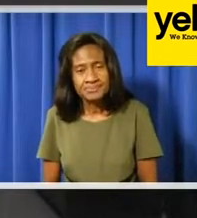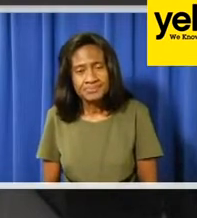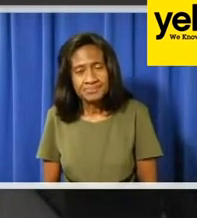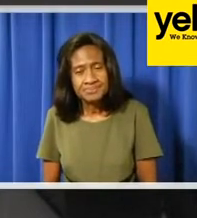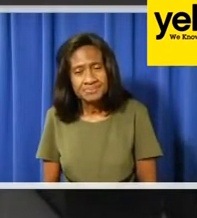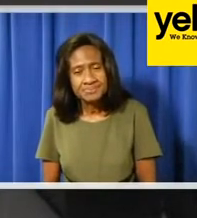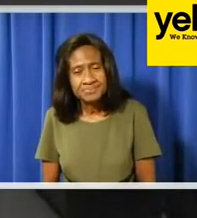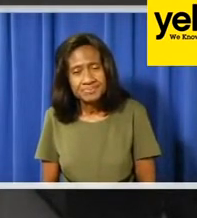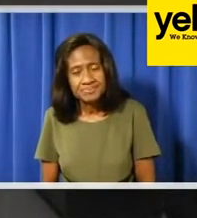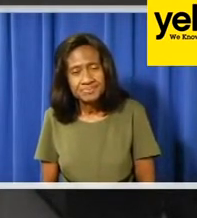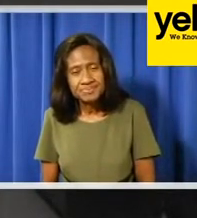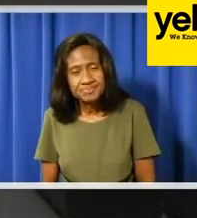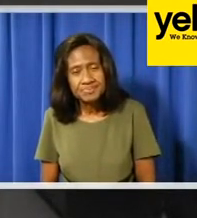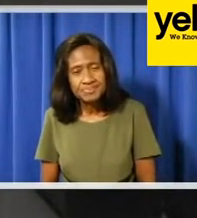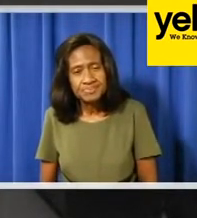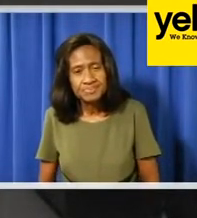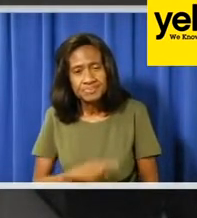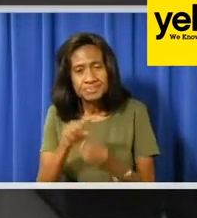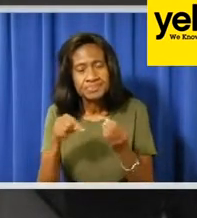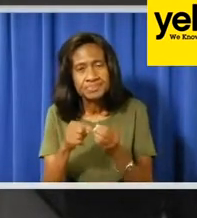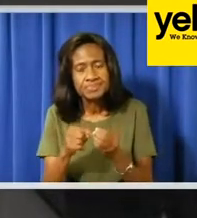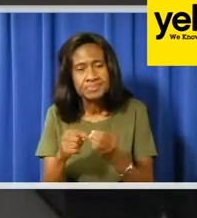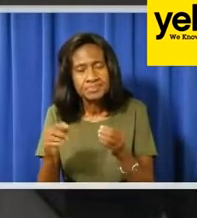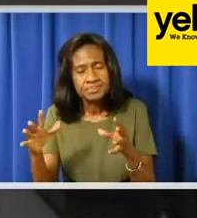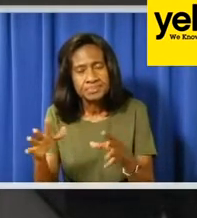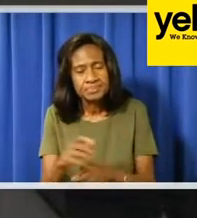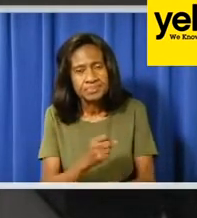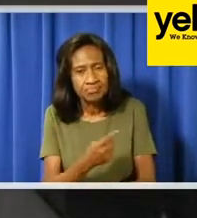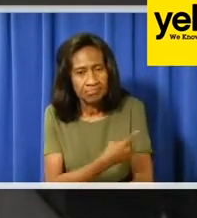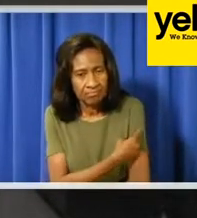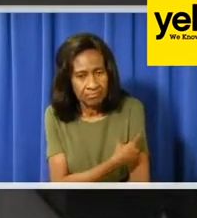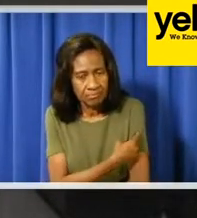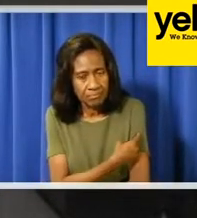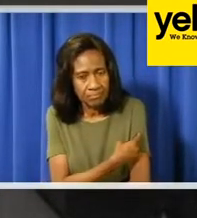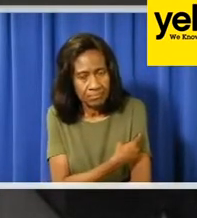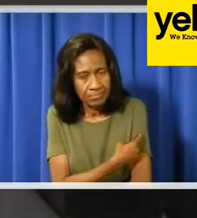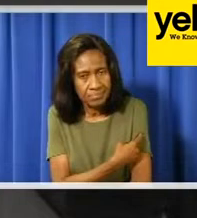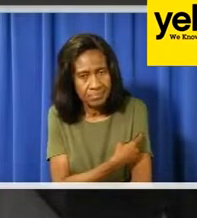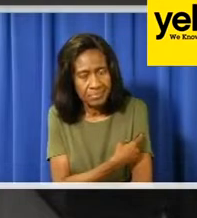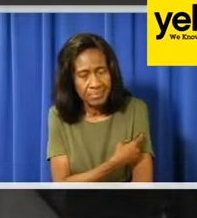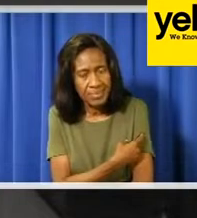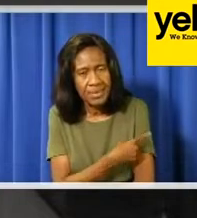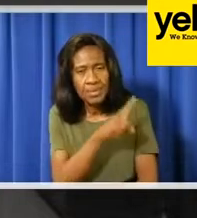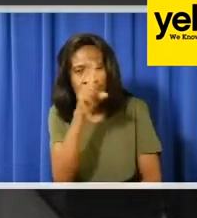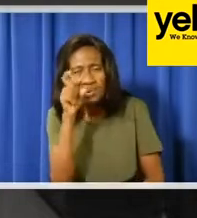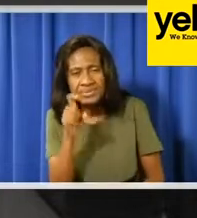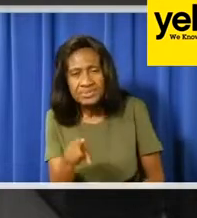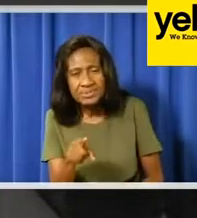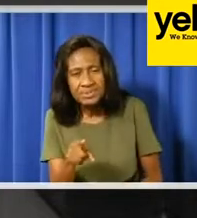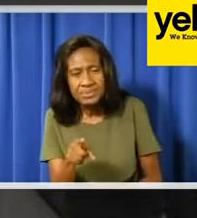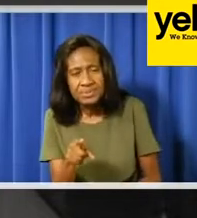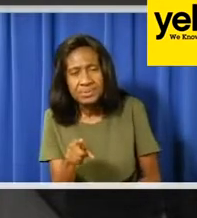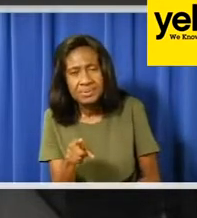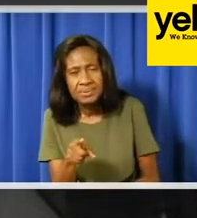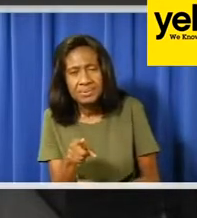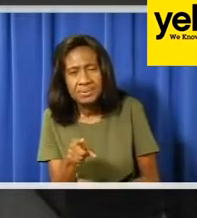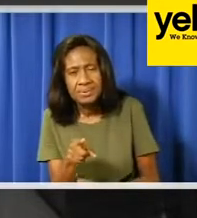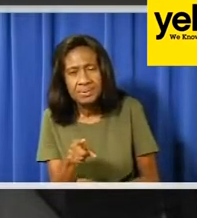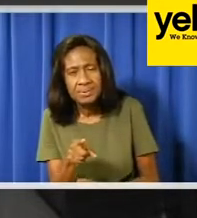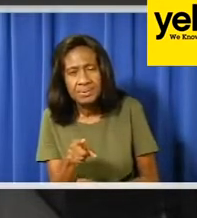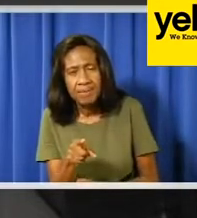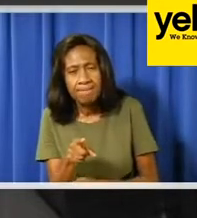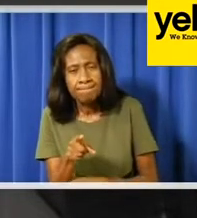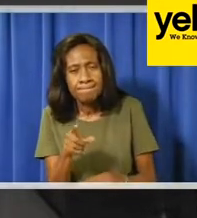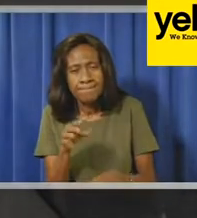and despite the various forms of vaccination drives. Premier Panton, would you support if the